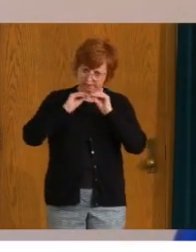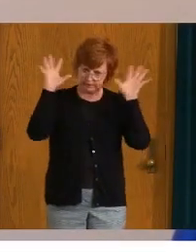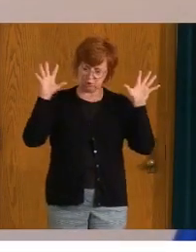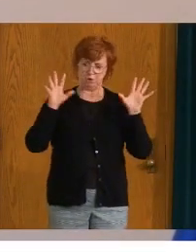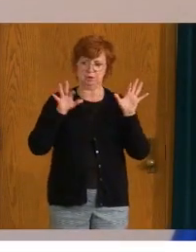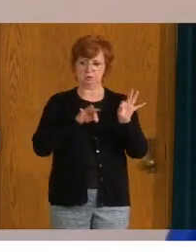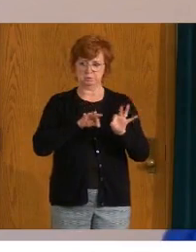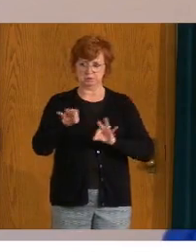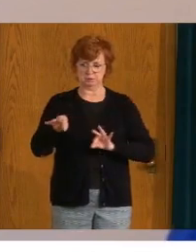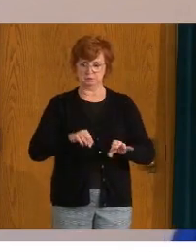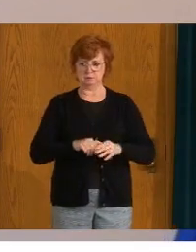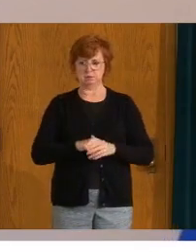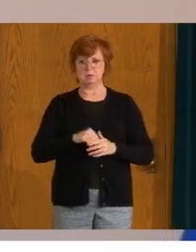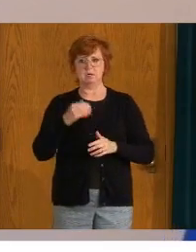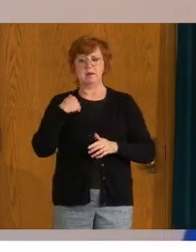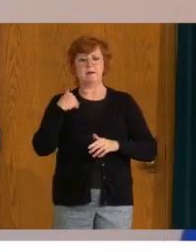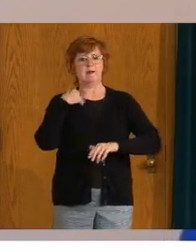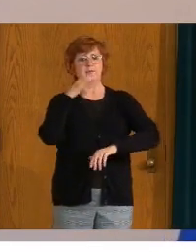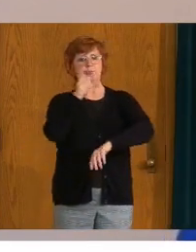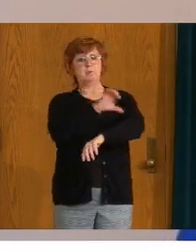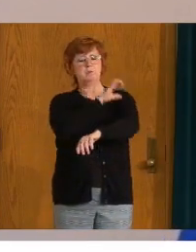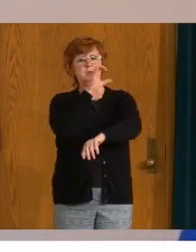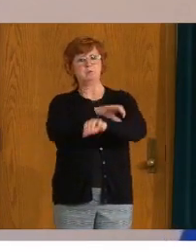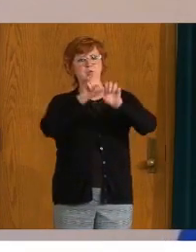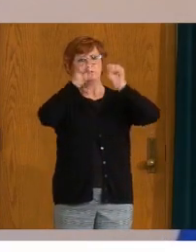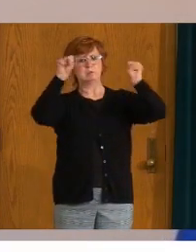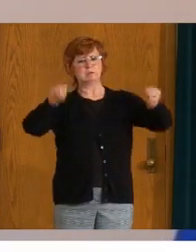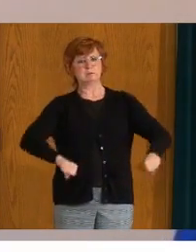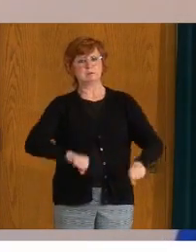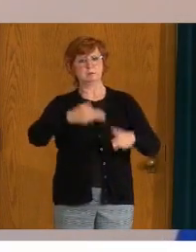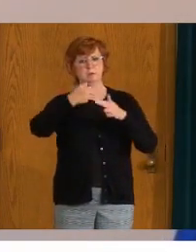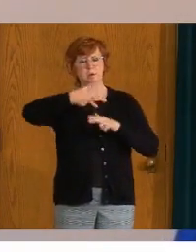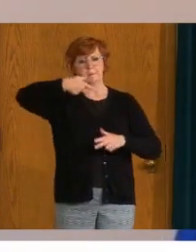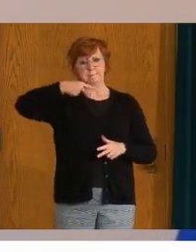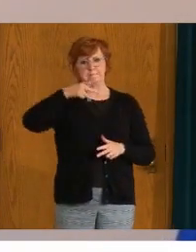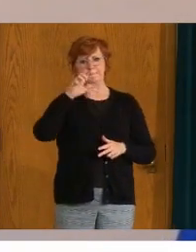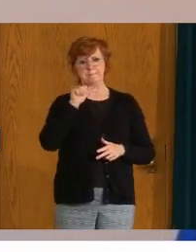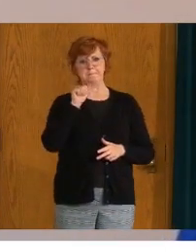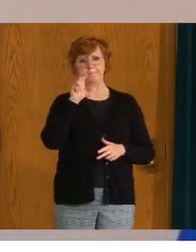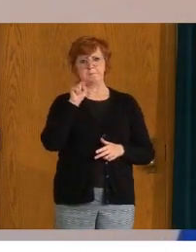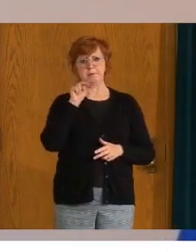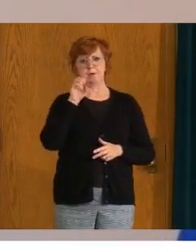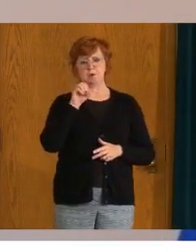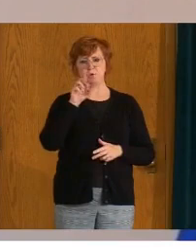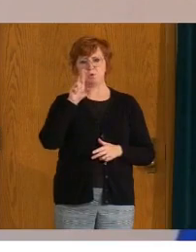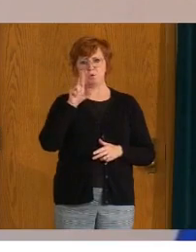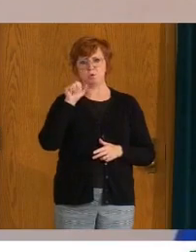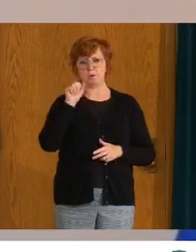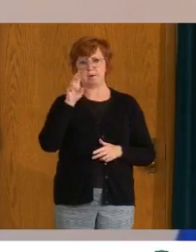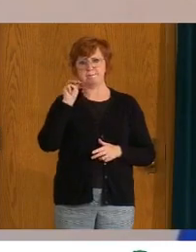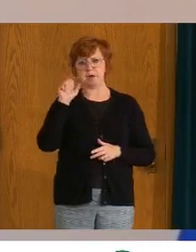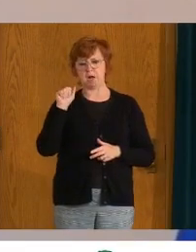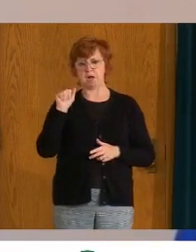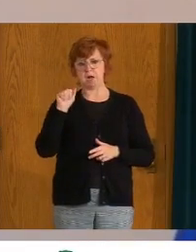that there is a provincial computer system called Panorama, which everyone who's been vaccinated has a record of how many doses,